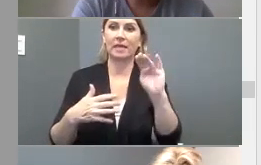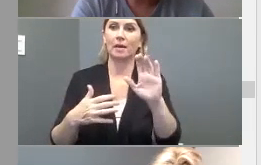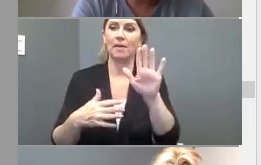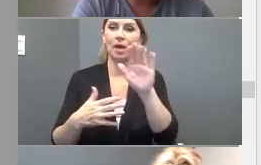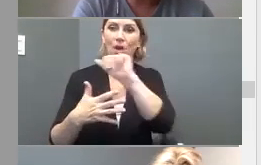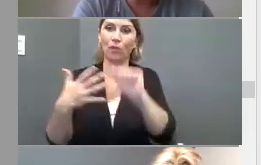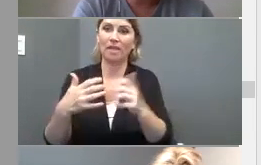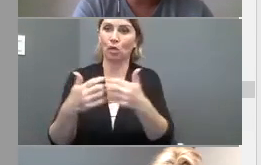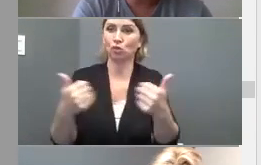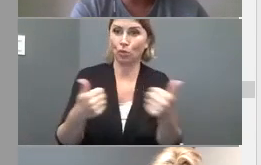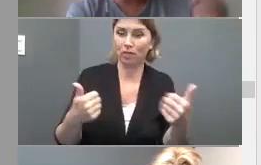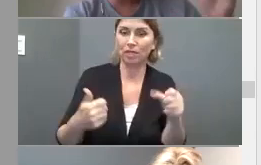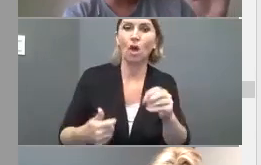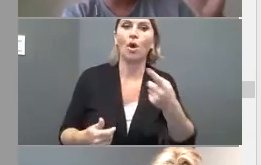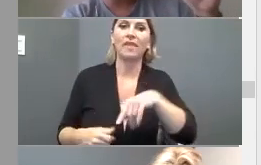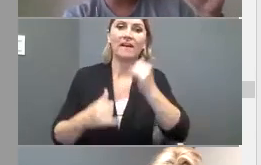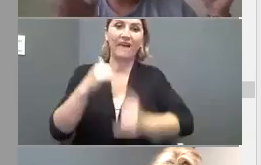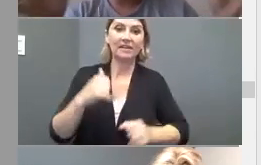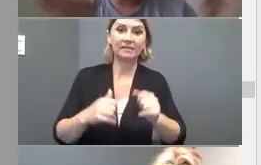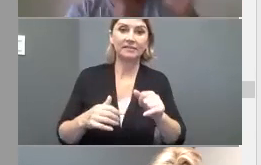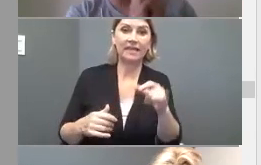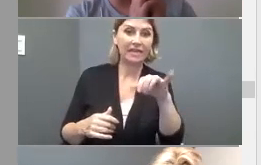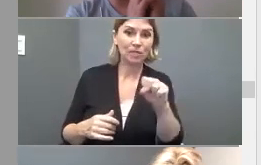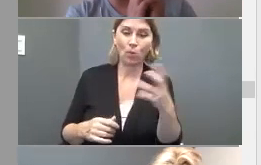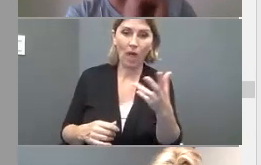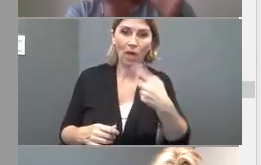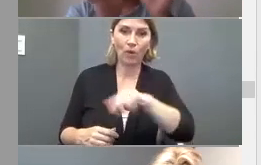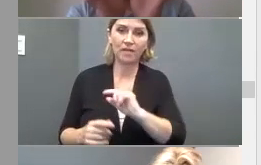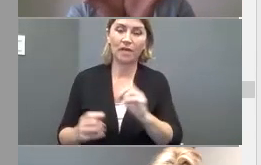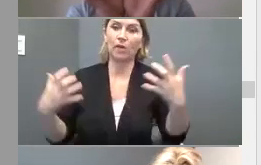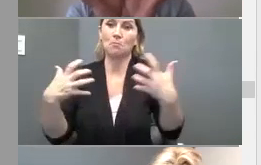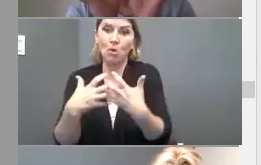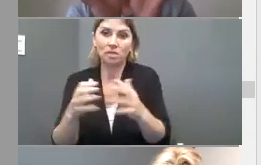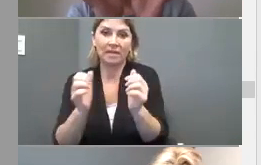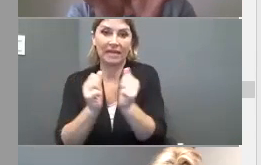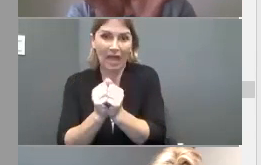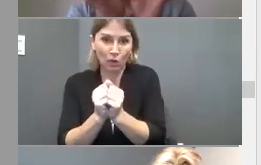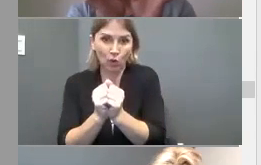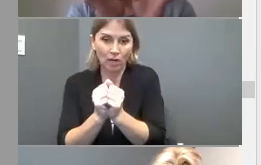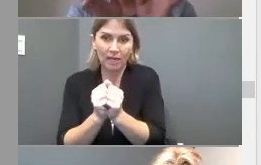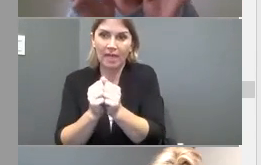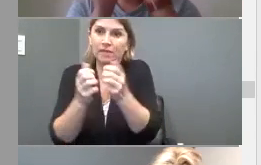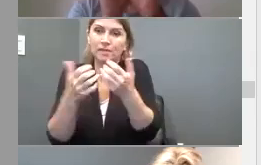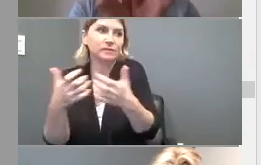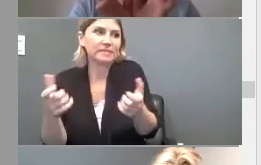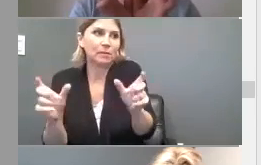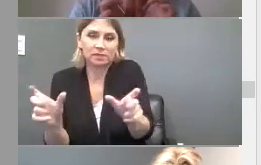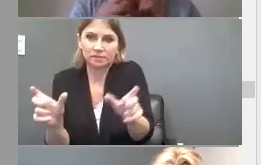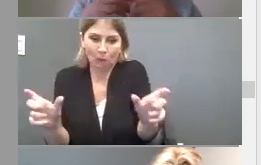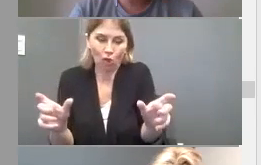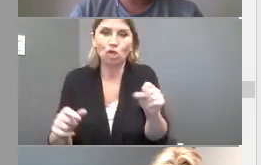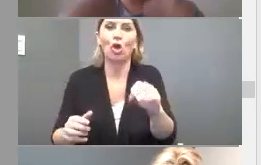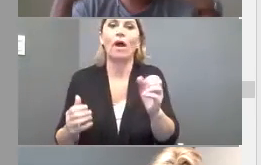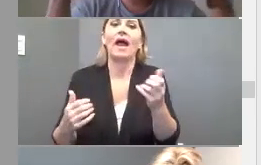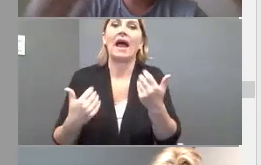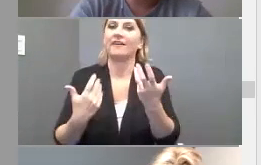sorted. And then finally the step is, you're assuming that once you merge them together, merge two separate smaller subproblems together, after you merge them,